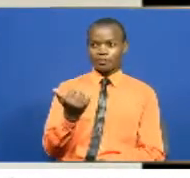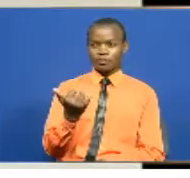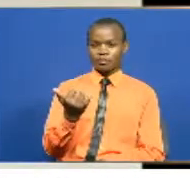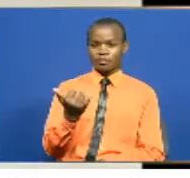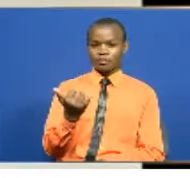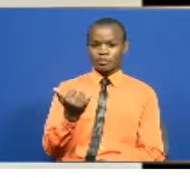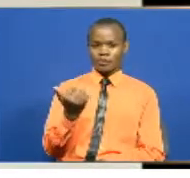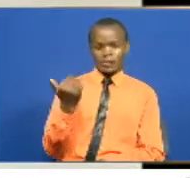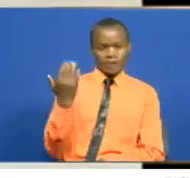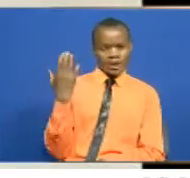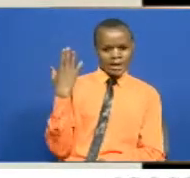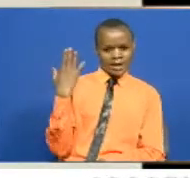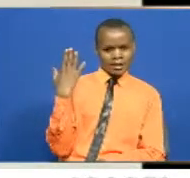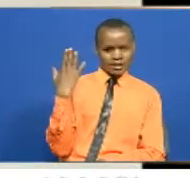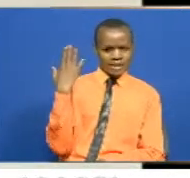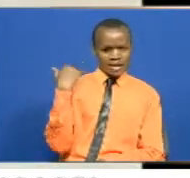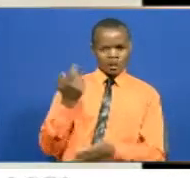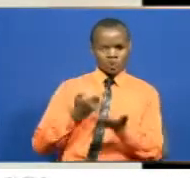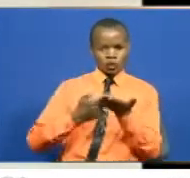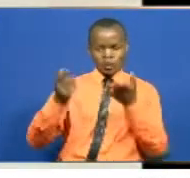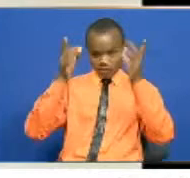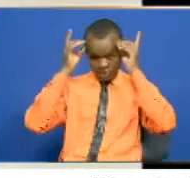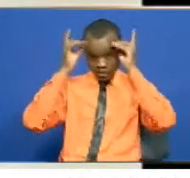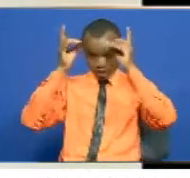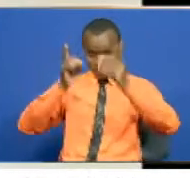for the last window, they decide to take